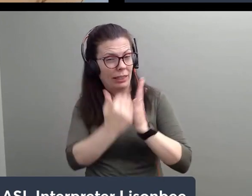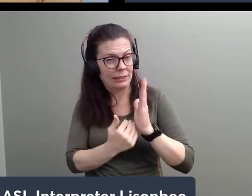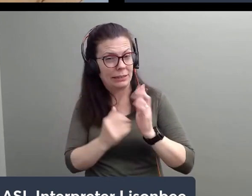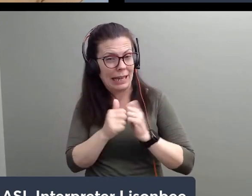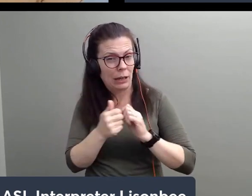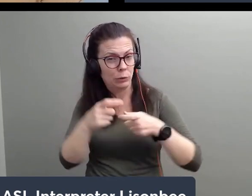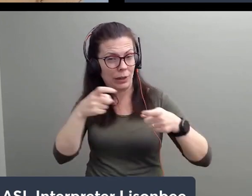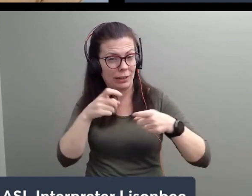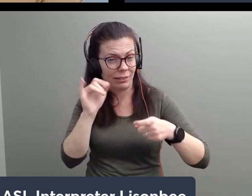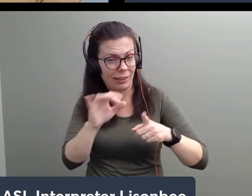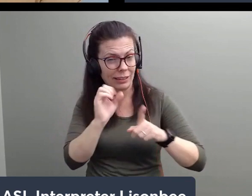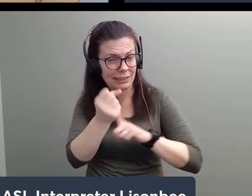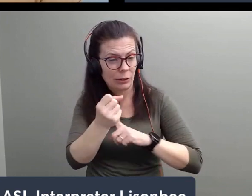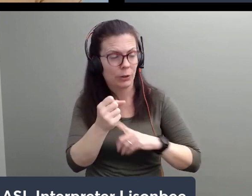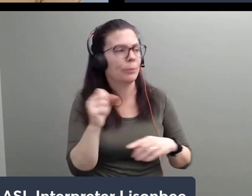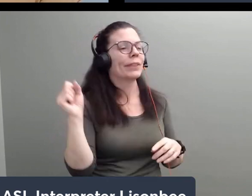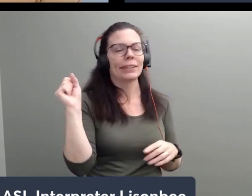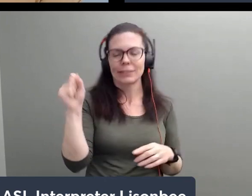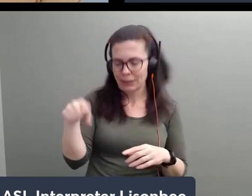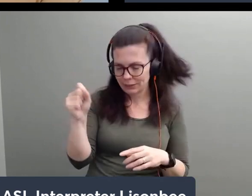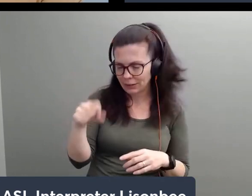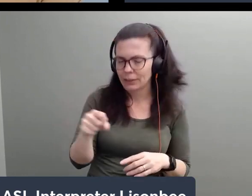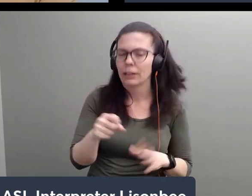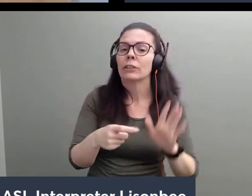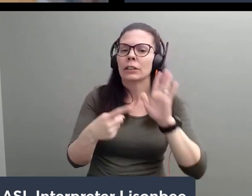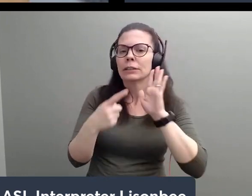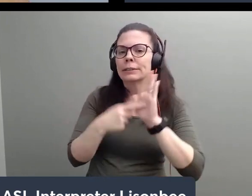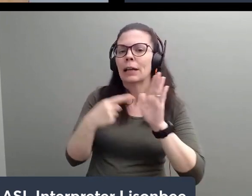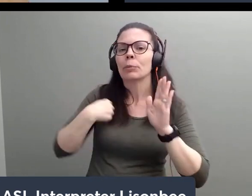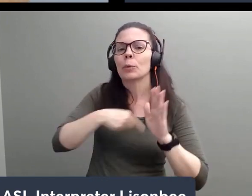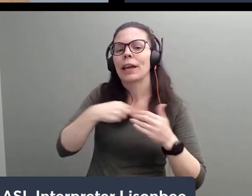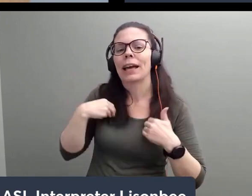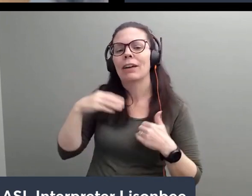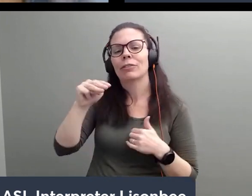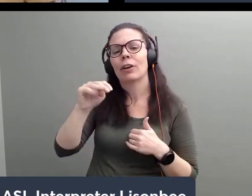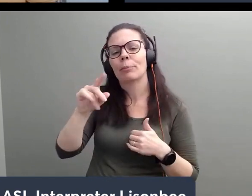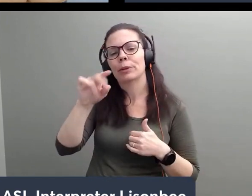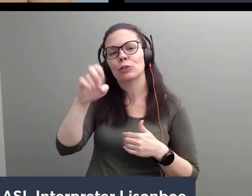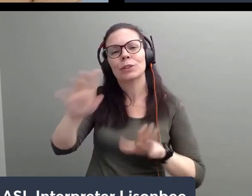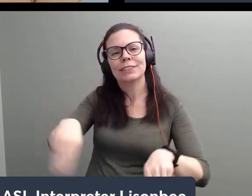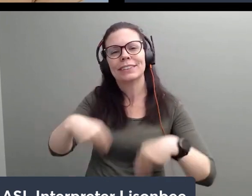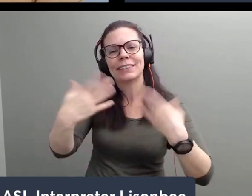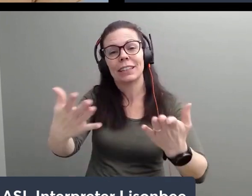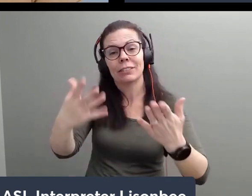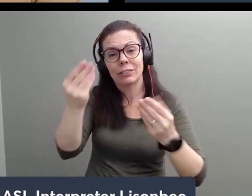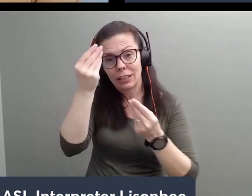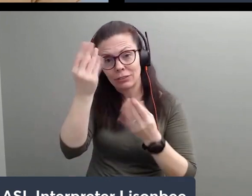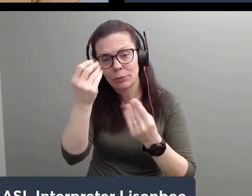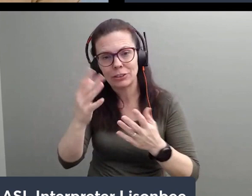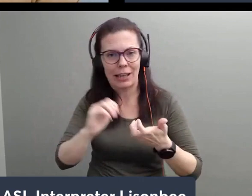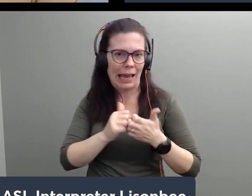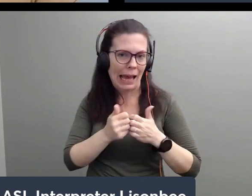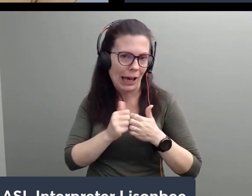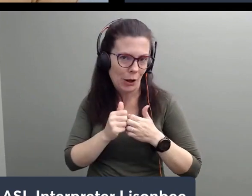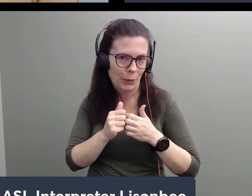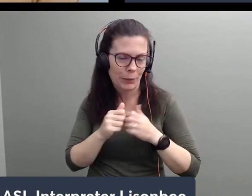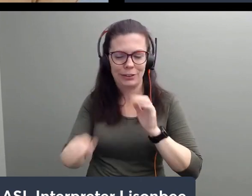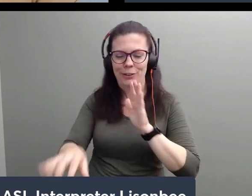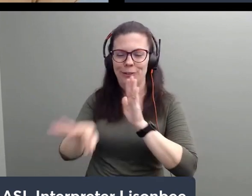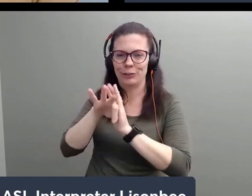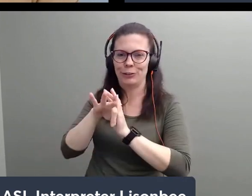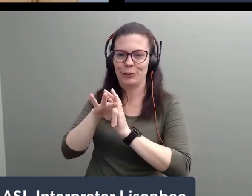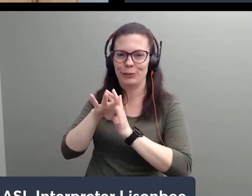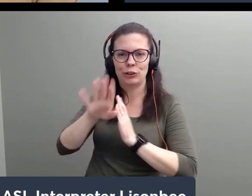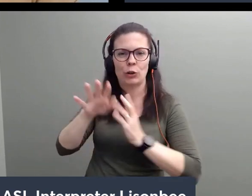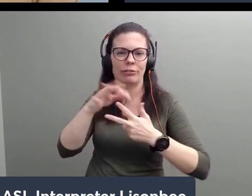matter of fact, there is. For example, we have a module that gives you information on how you can choose